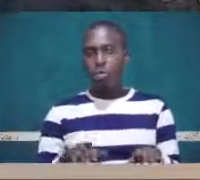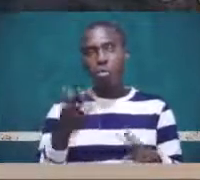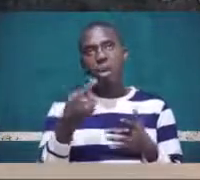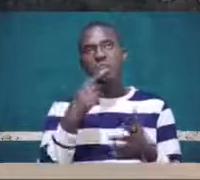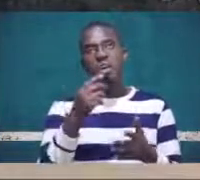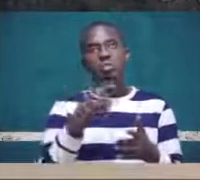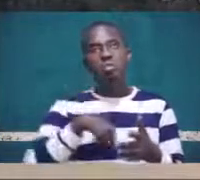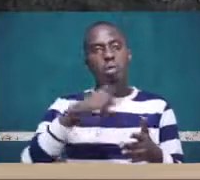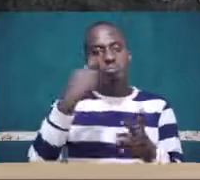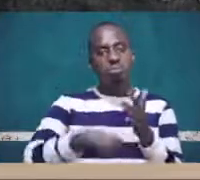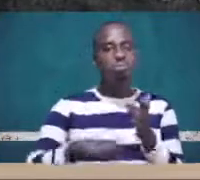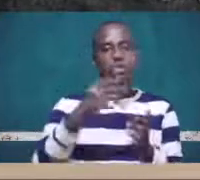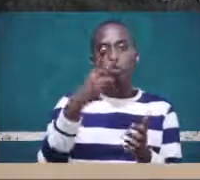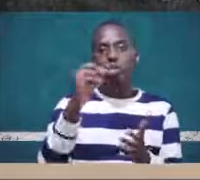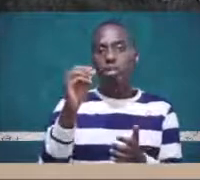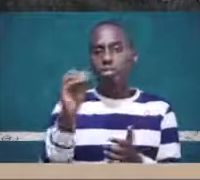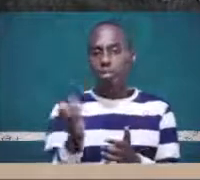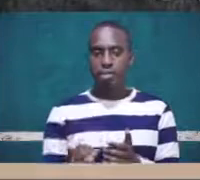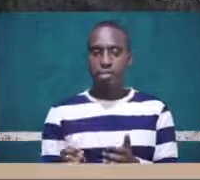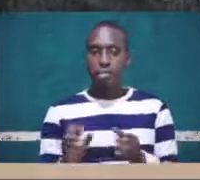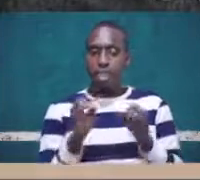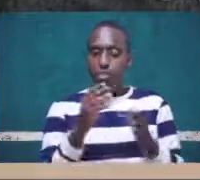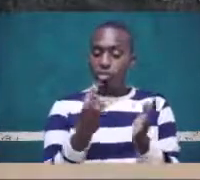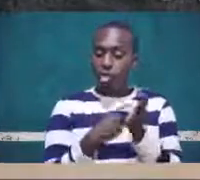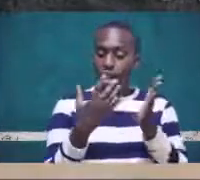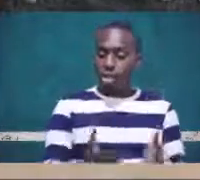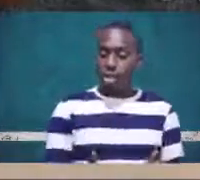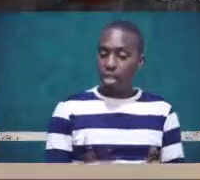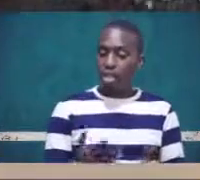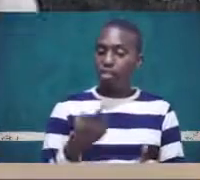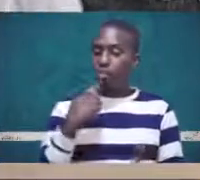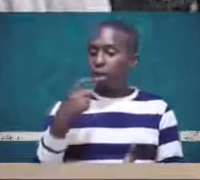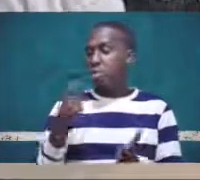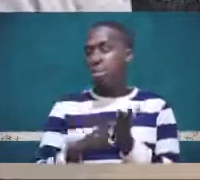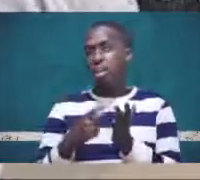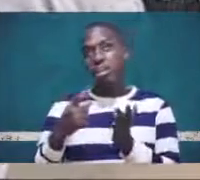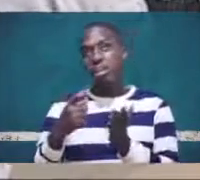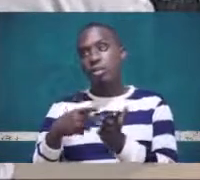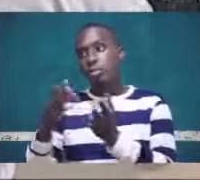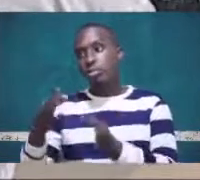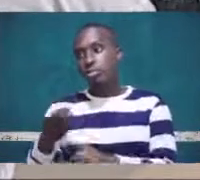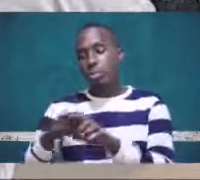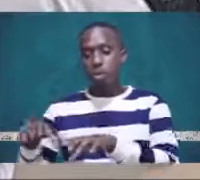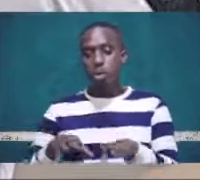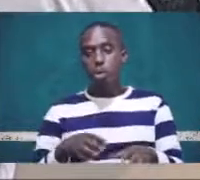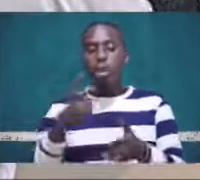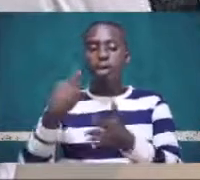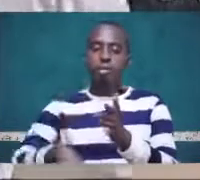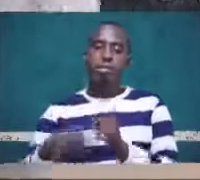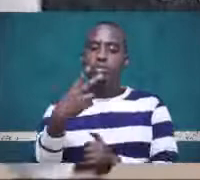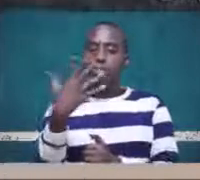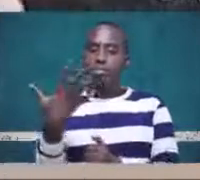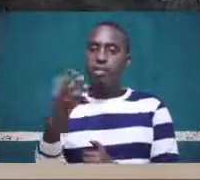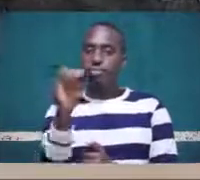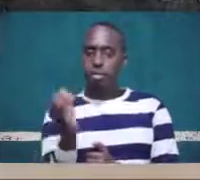20%. If I'm a Ugandan and buying goods from Congo, Uganda may decide to charge me either 25%.